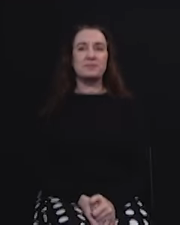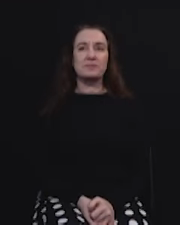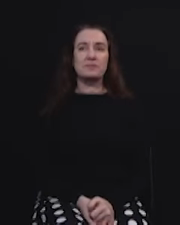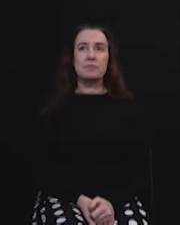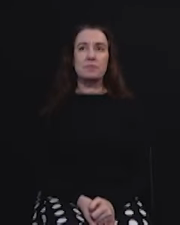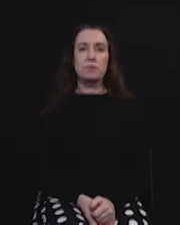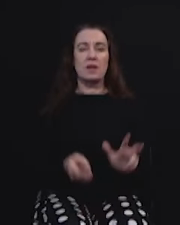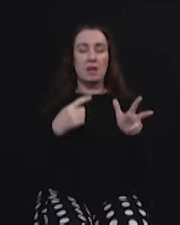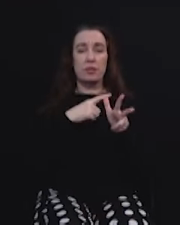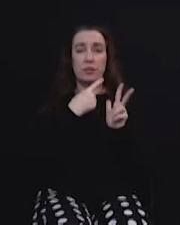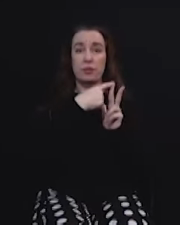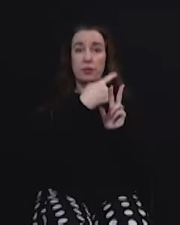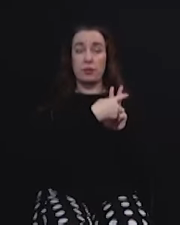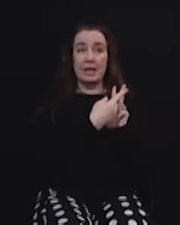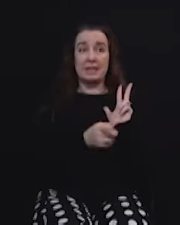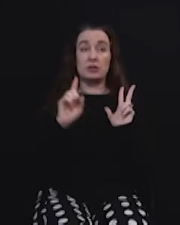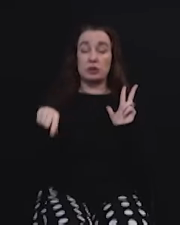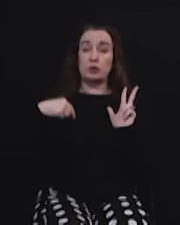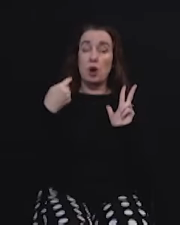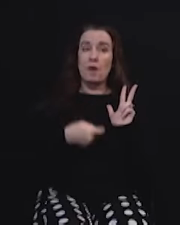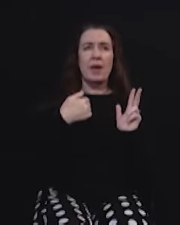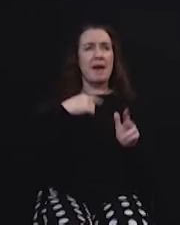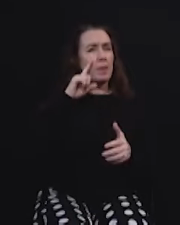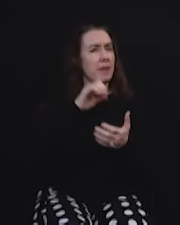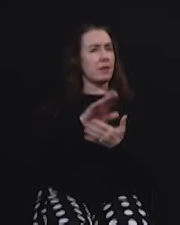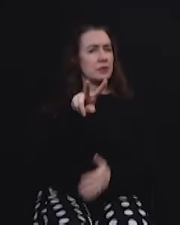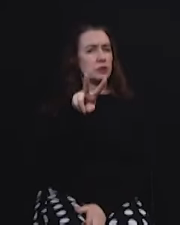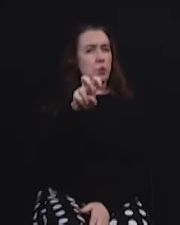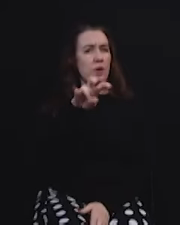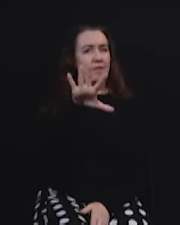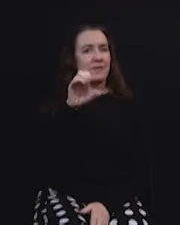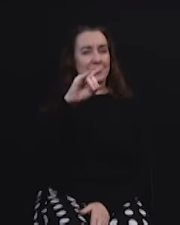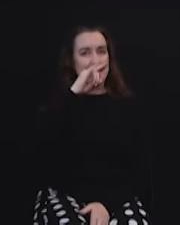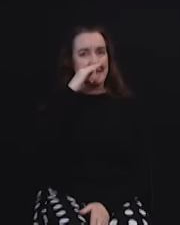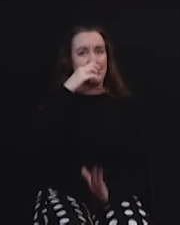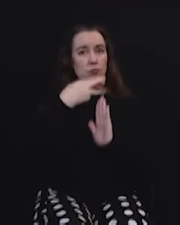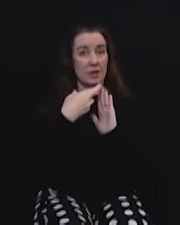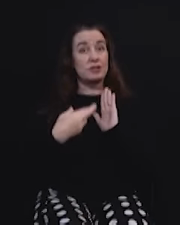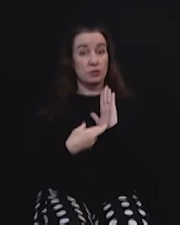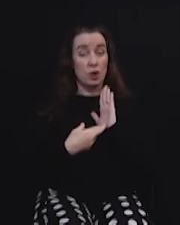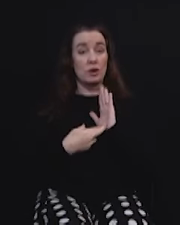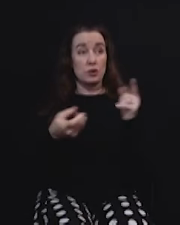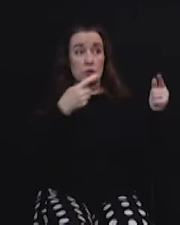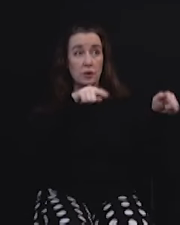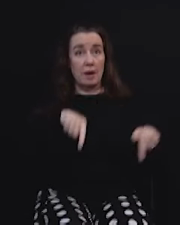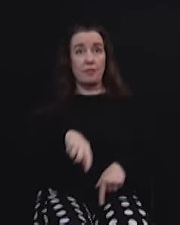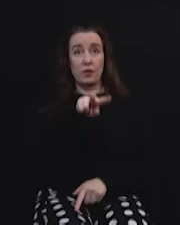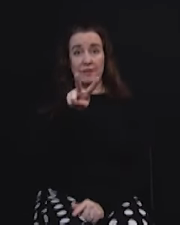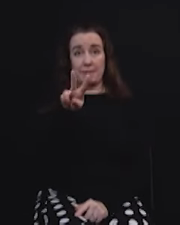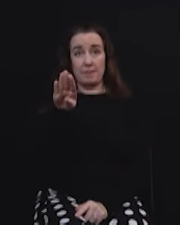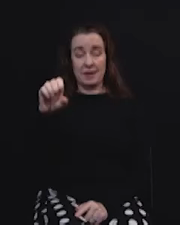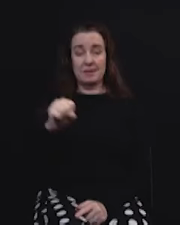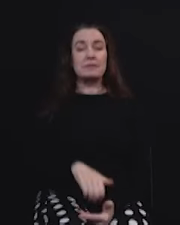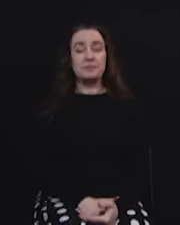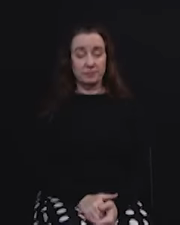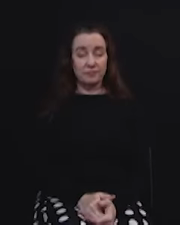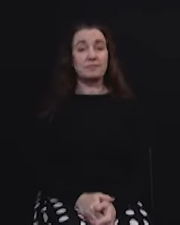These are just three of the... So far, we have, I believe it's over 250 kids registered with more coming.